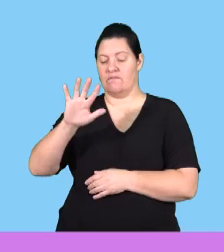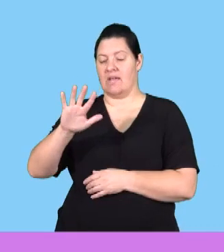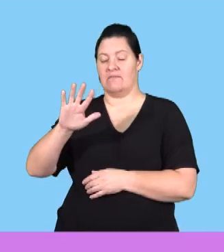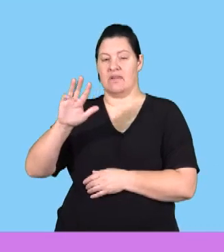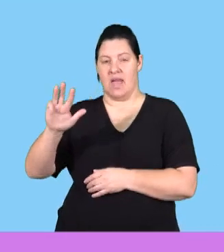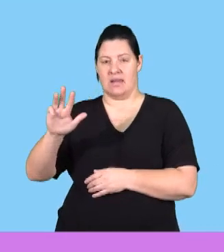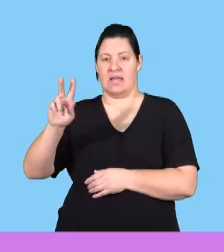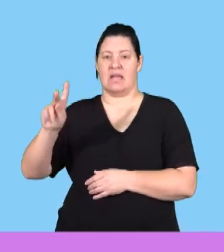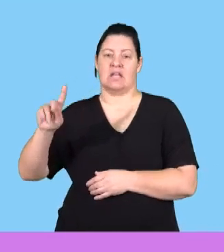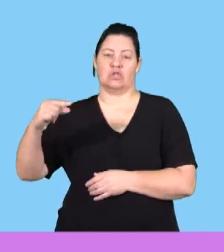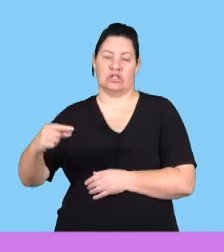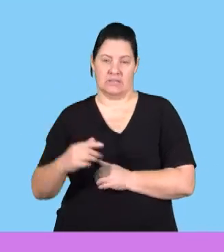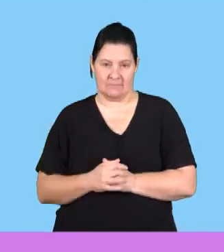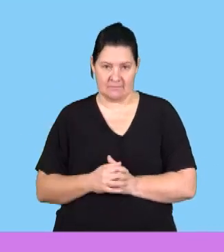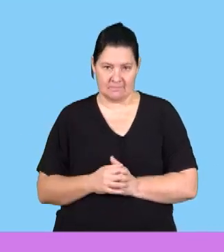to 59